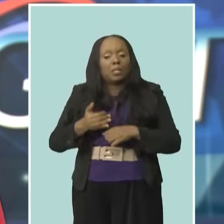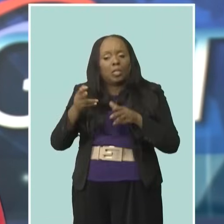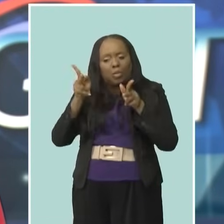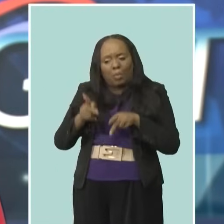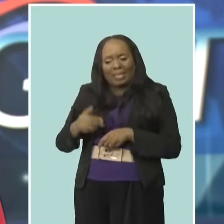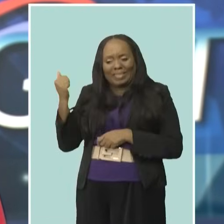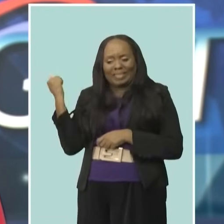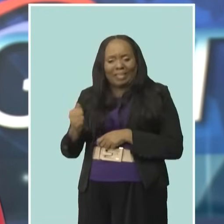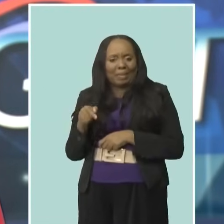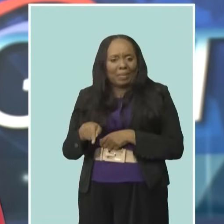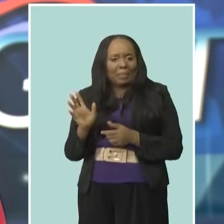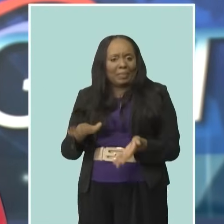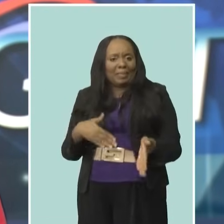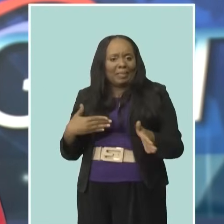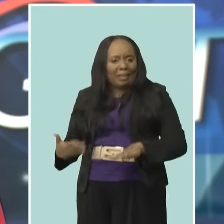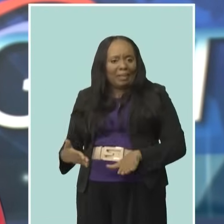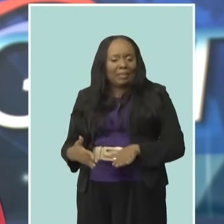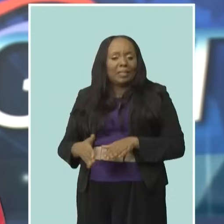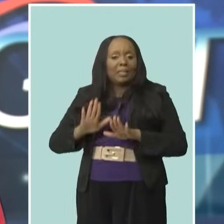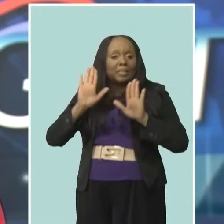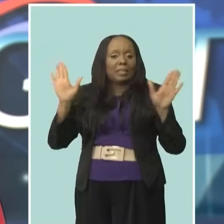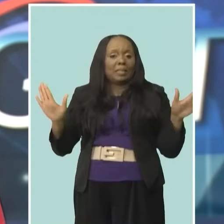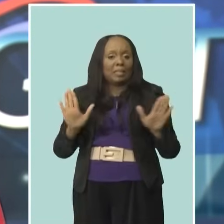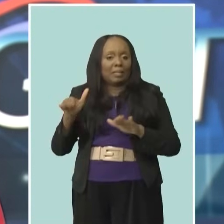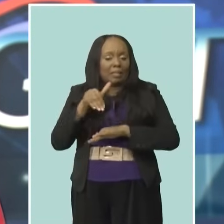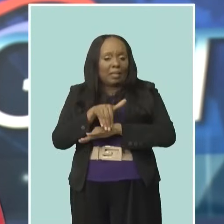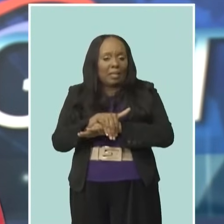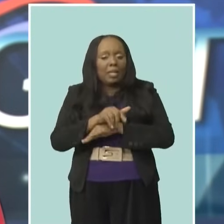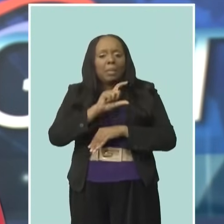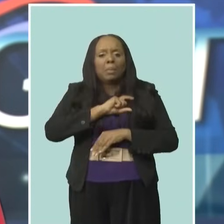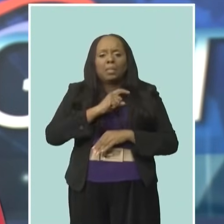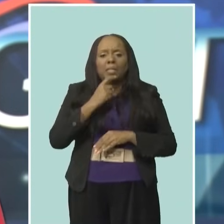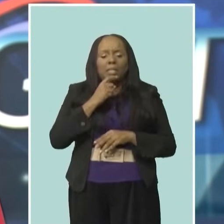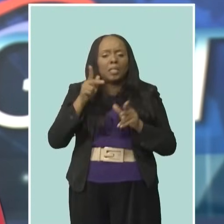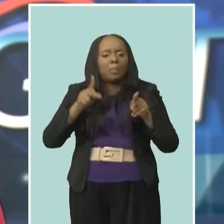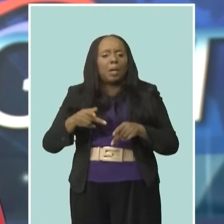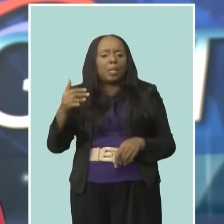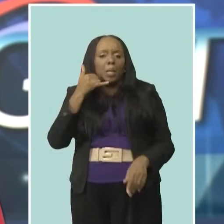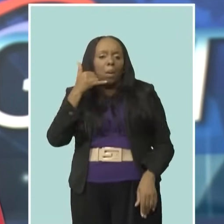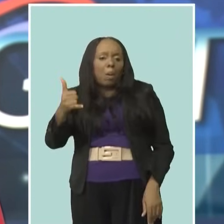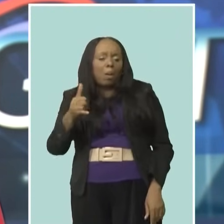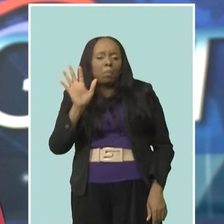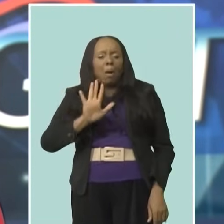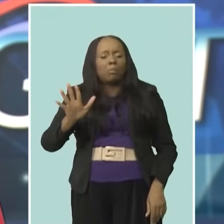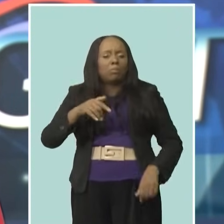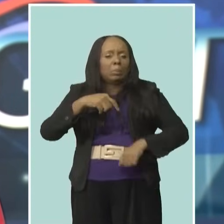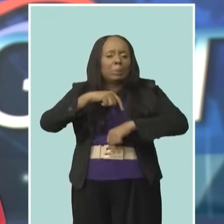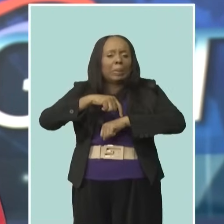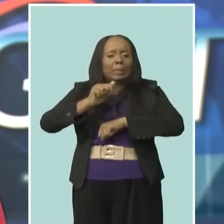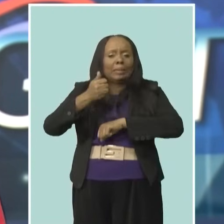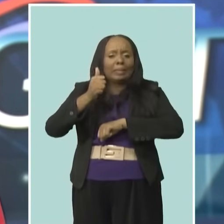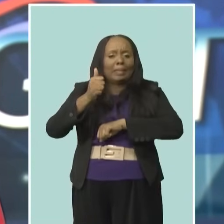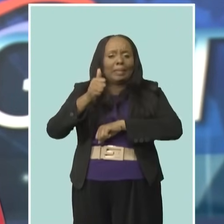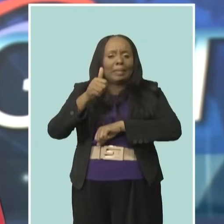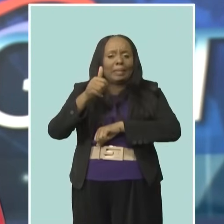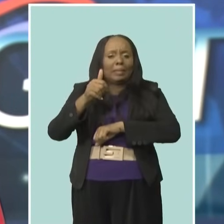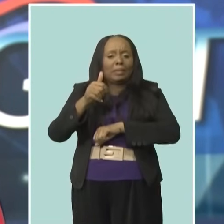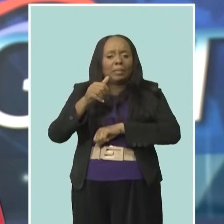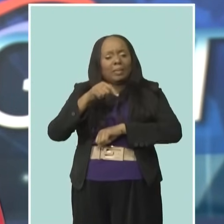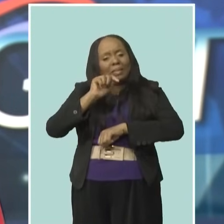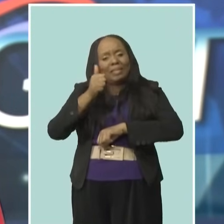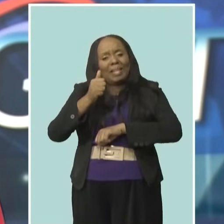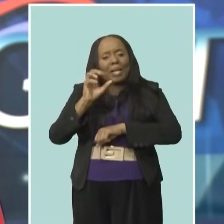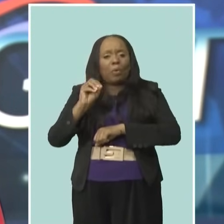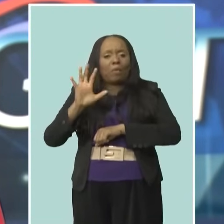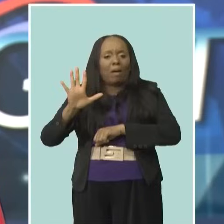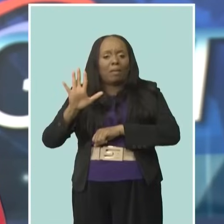According to the Barbados Police Service, its Operation Control Center received a report on Sunday around 10:05 p.m. that a male had collapsed